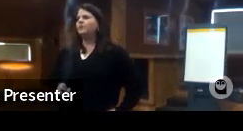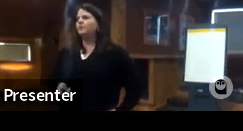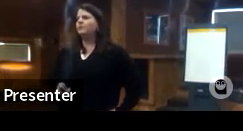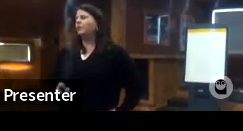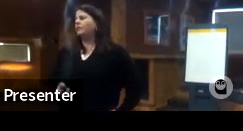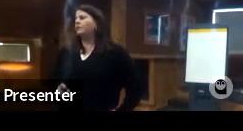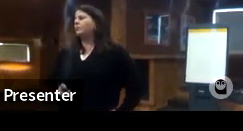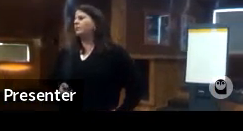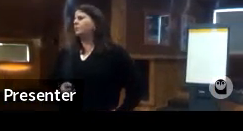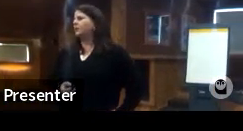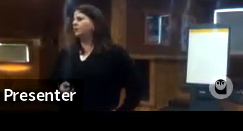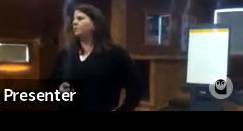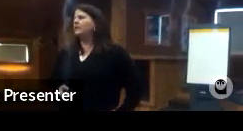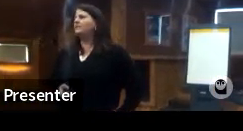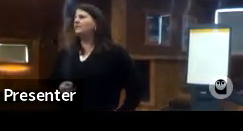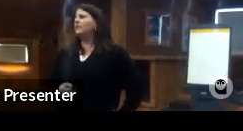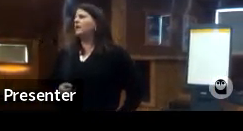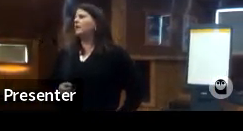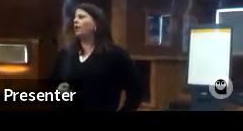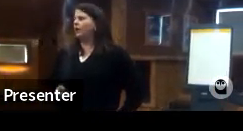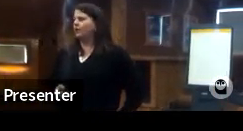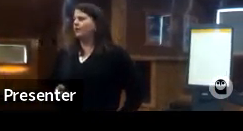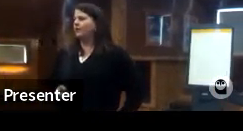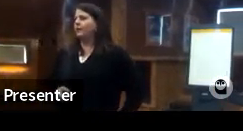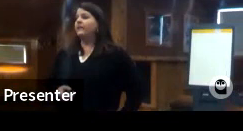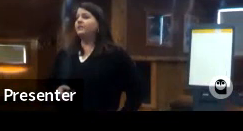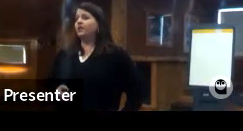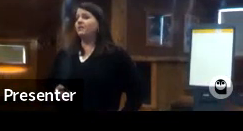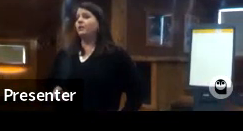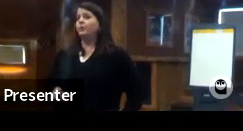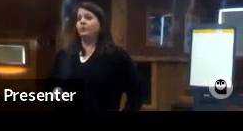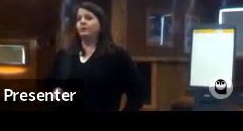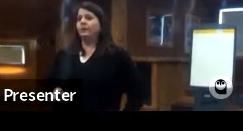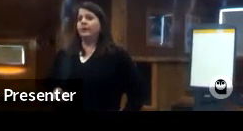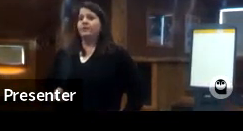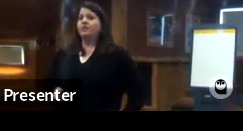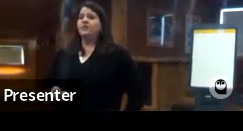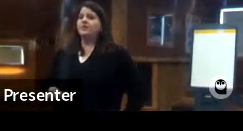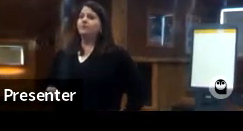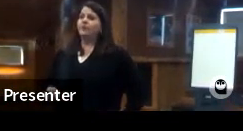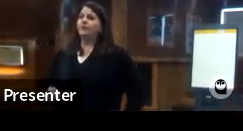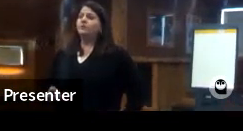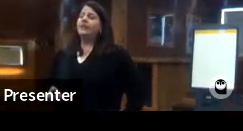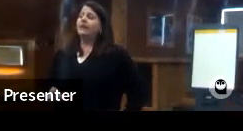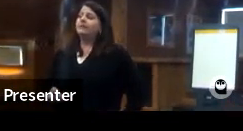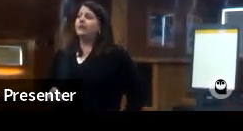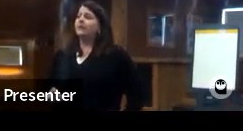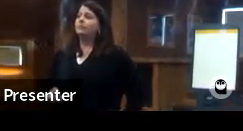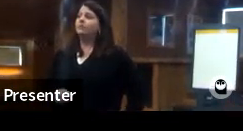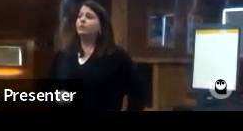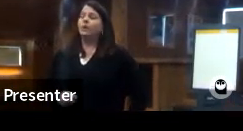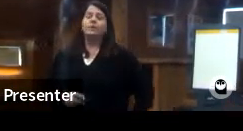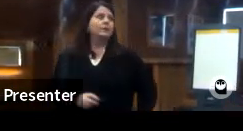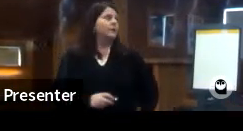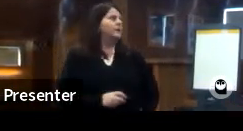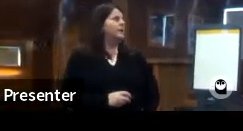And the more you do it, the more comfortable you'll be with it, because it's not hard. It's just new. It's just different. You just haven't done